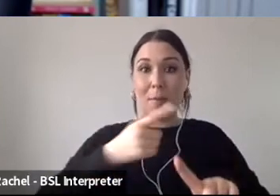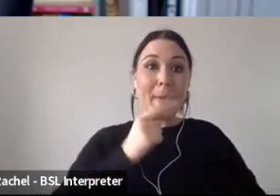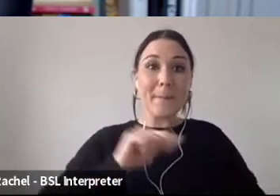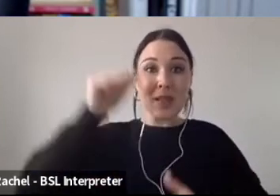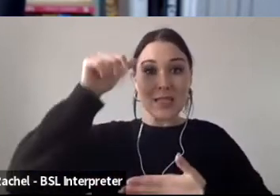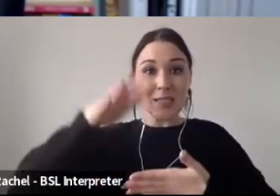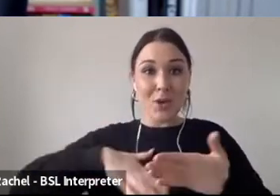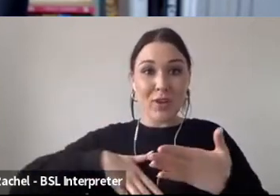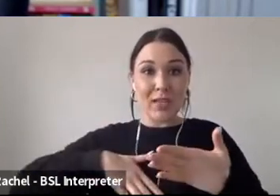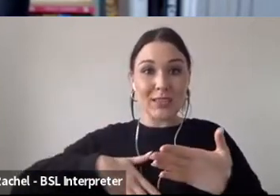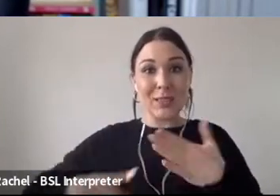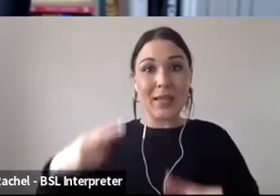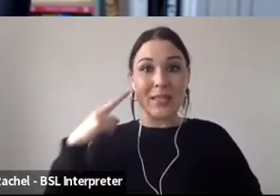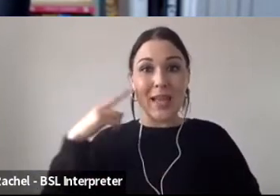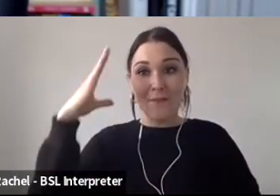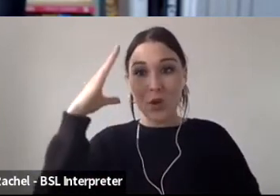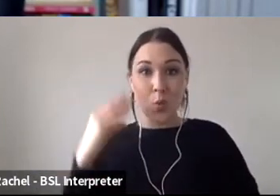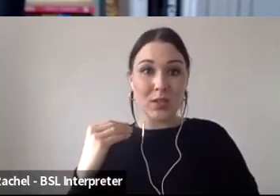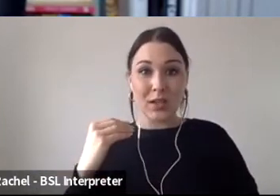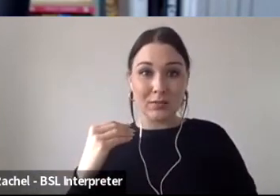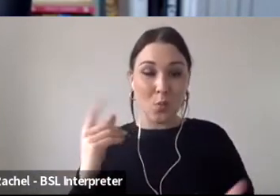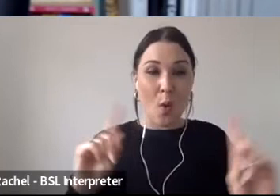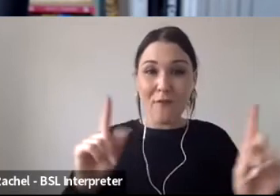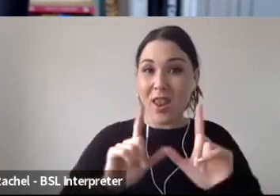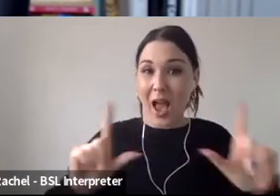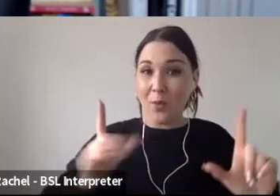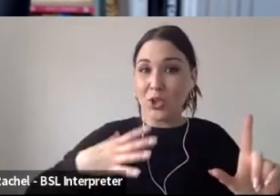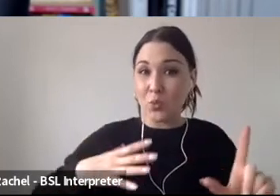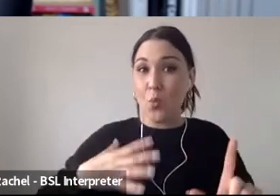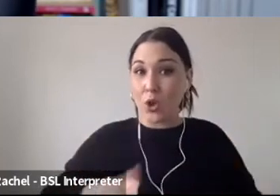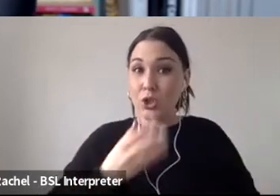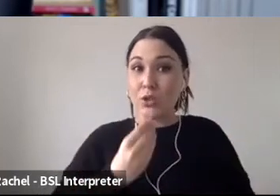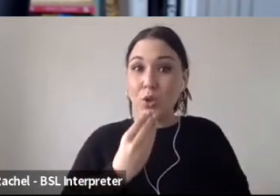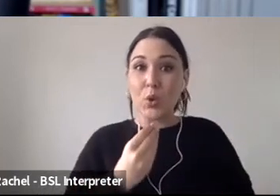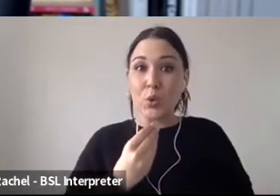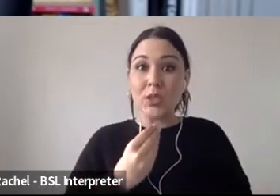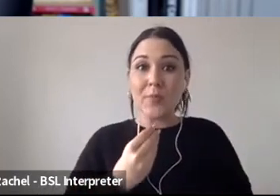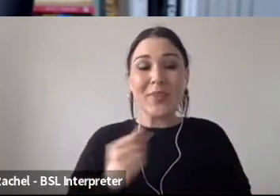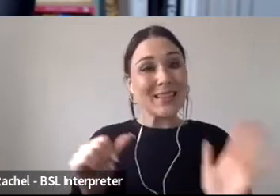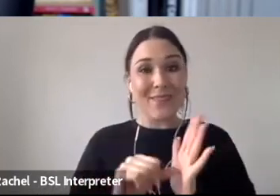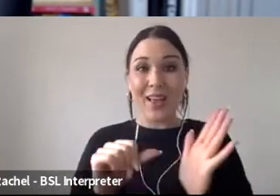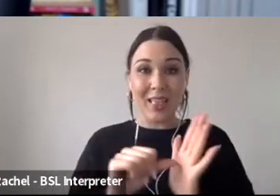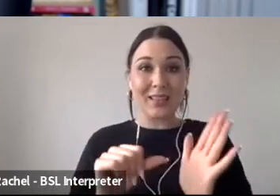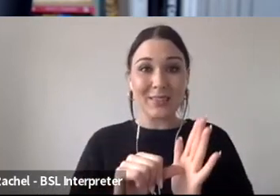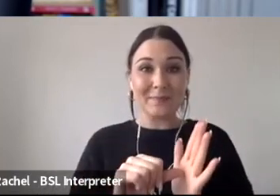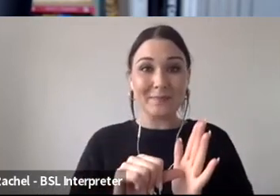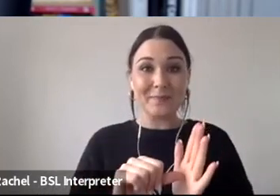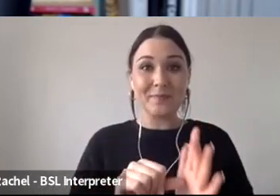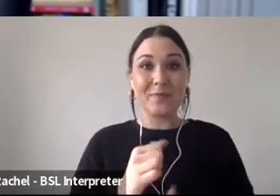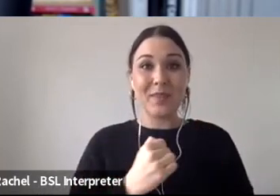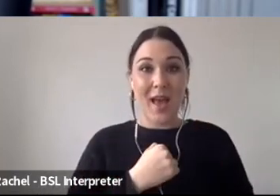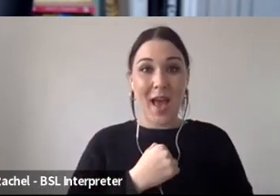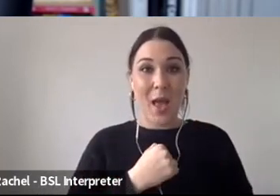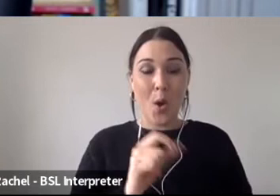deaf, losing their hearing, whatever language you want to use, it is really different. And I'm acutely aware today that we're not a